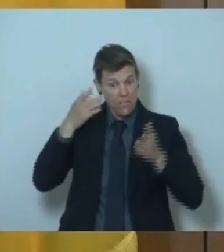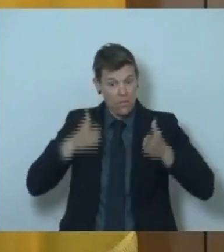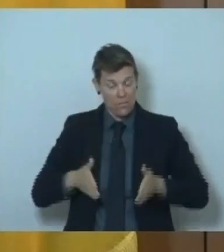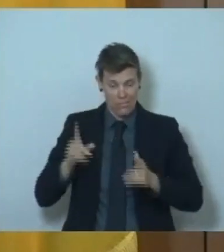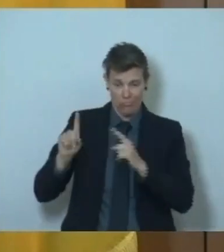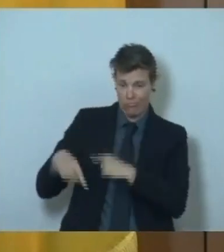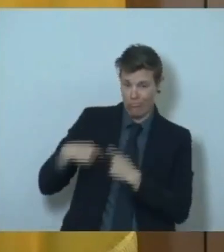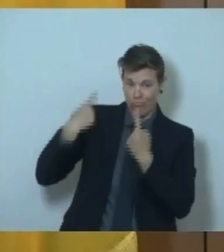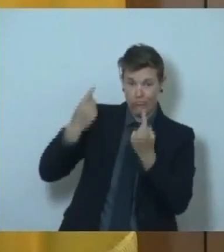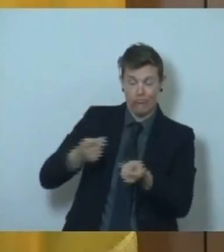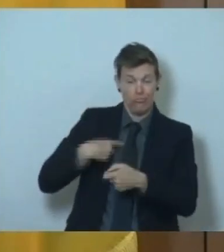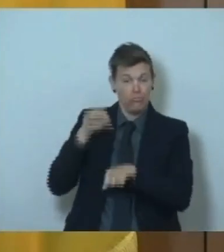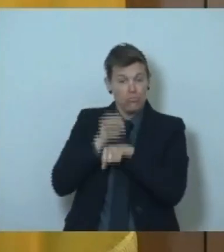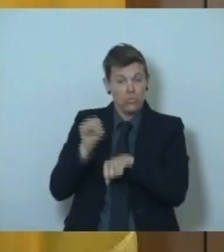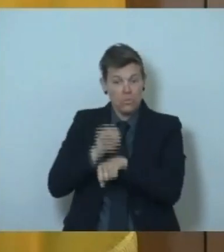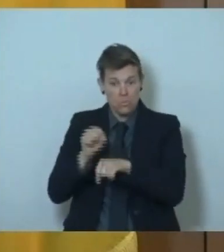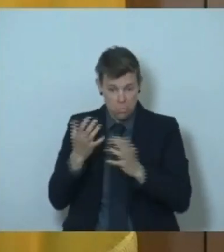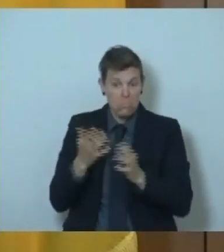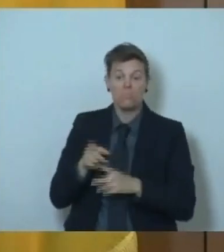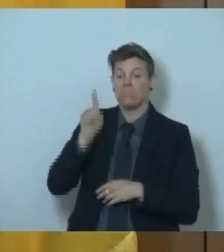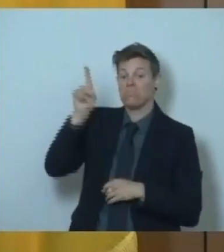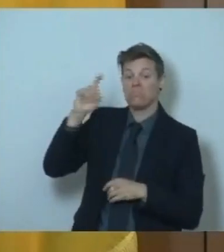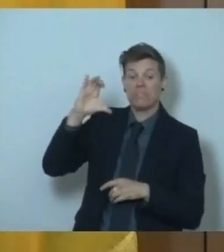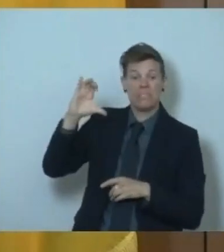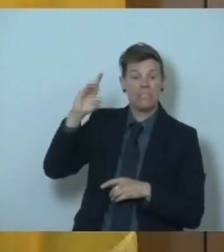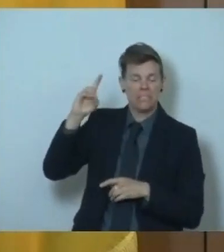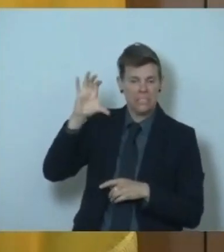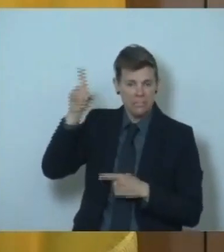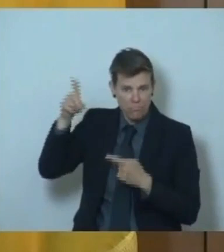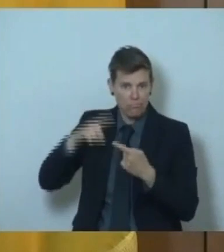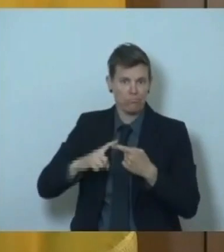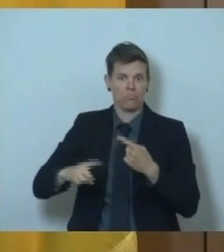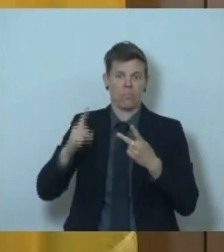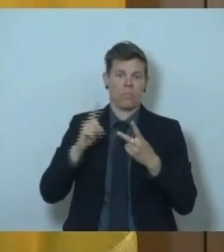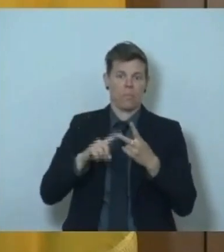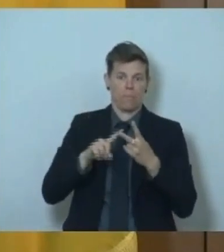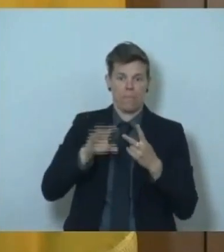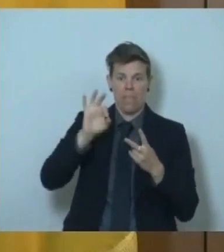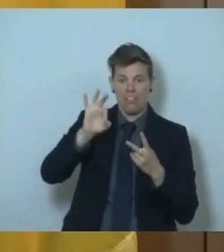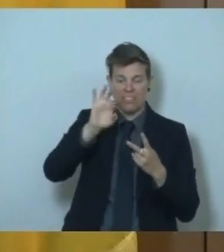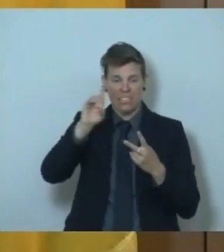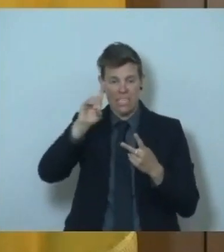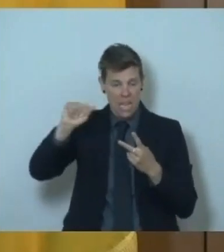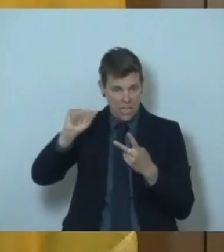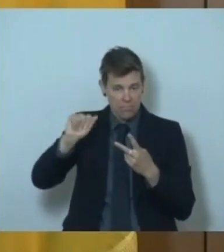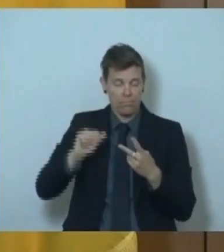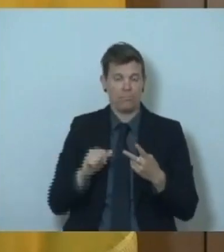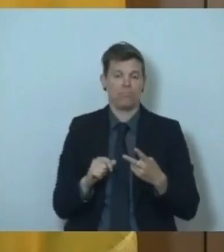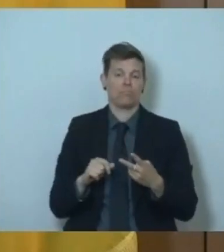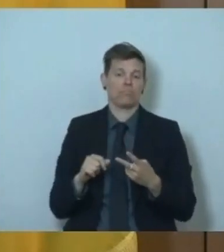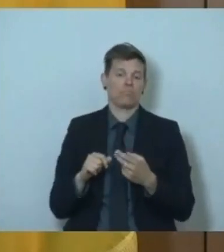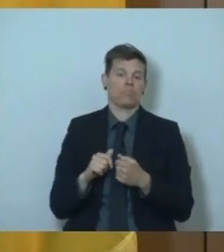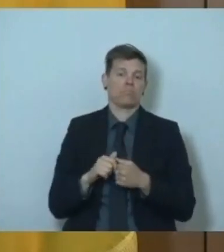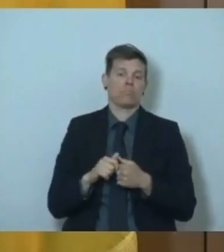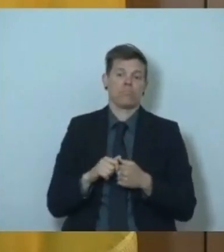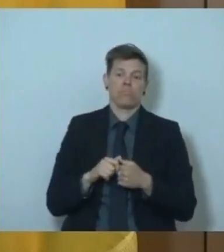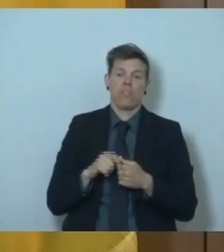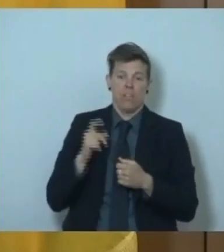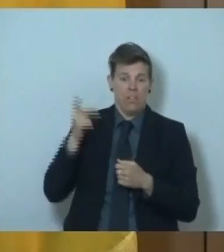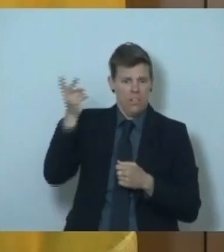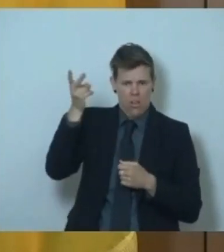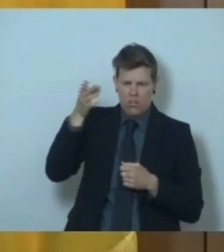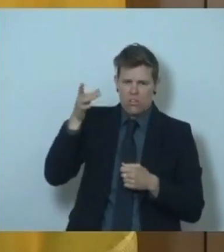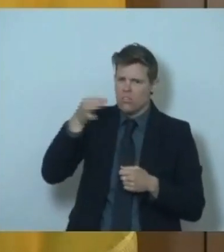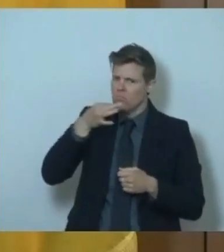CDC, FDA, infectious disease experts, irrespective of what political party occupies the White House, those